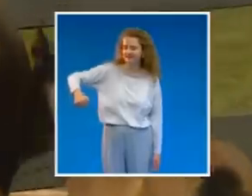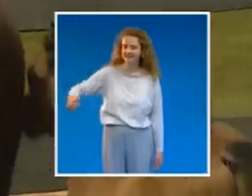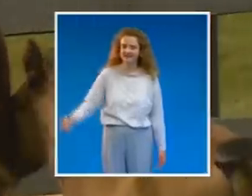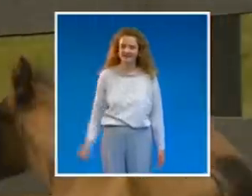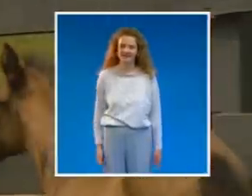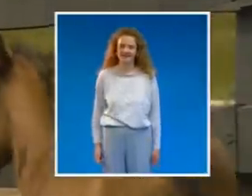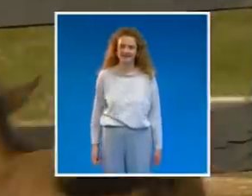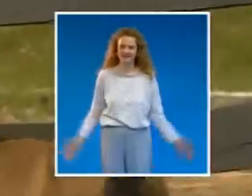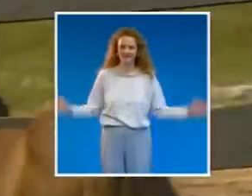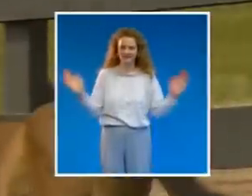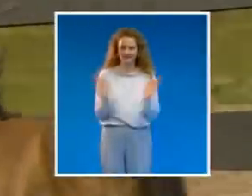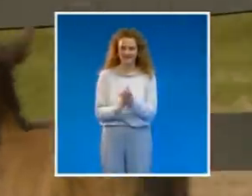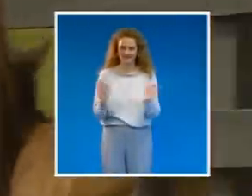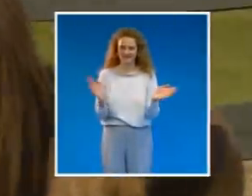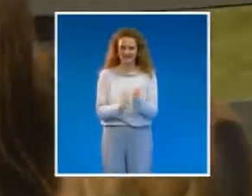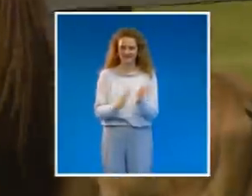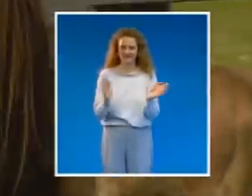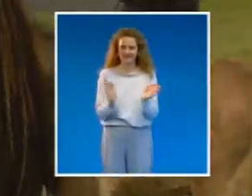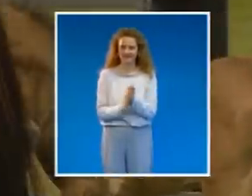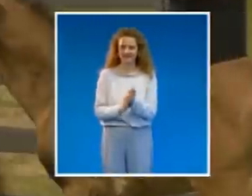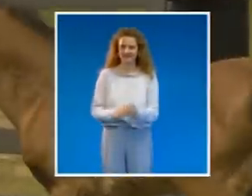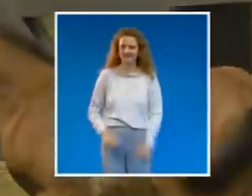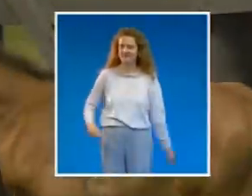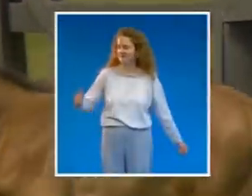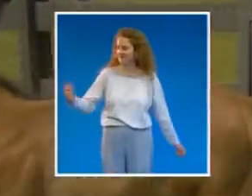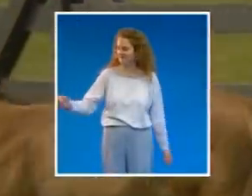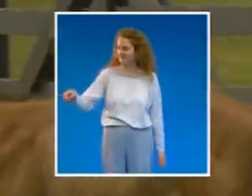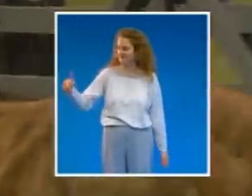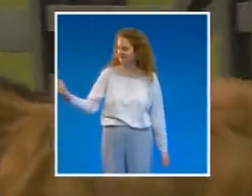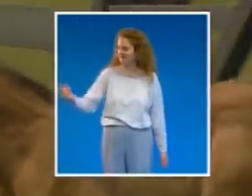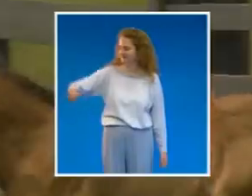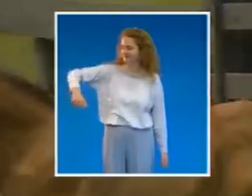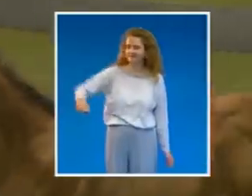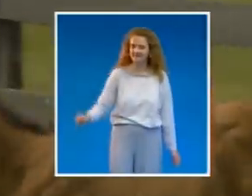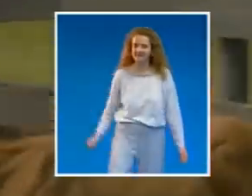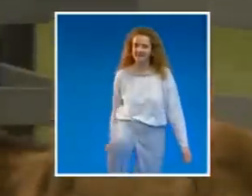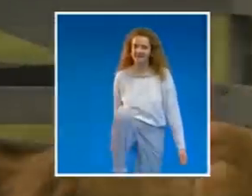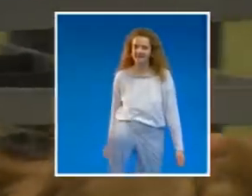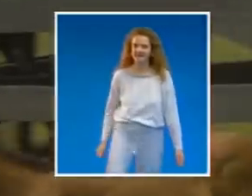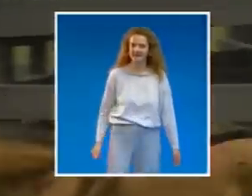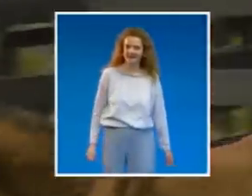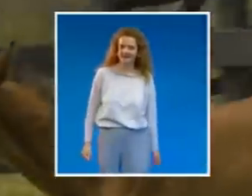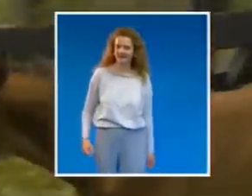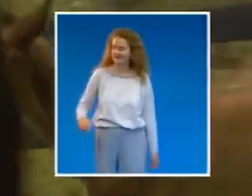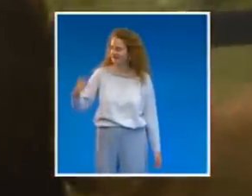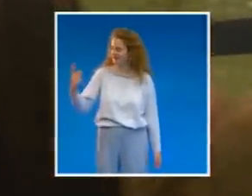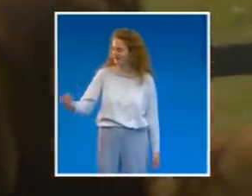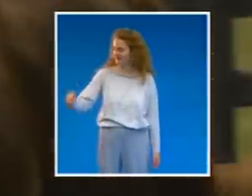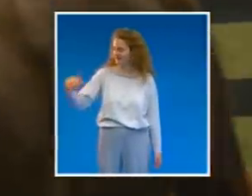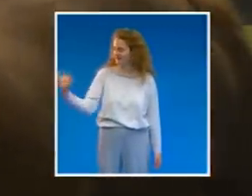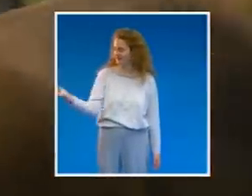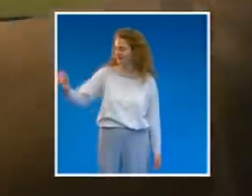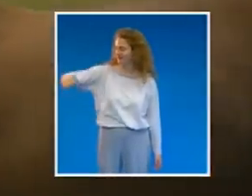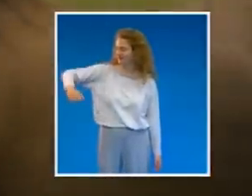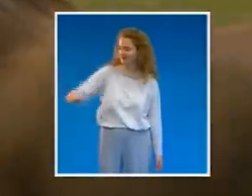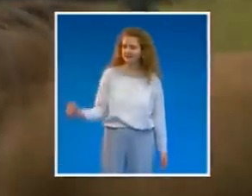thumb, one arm, keep moving. We'll all be merry and bright. One finger, one thumb, one arm, one leg, keep moving. One